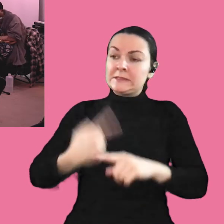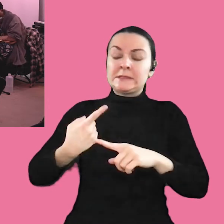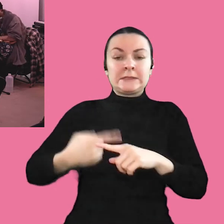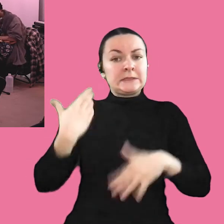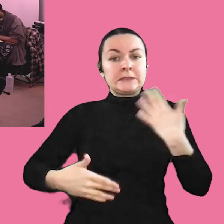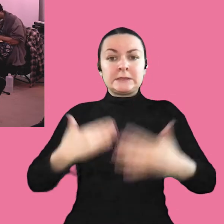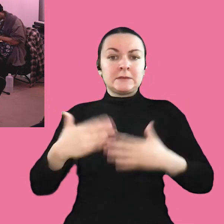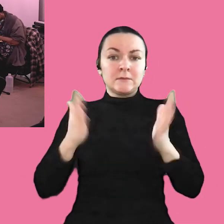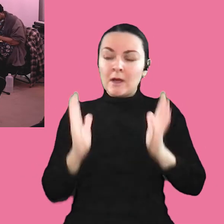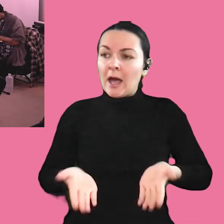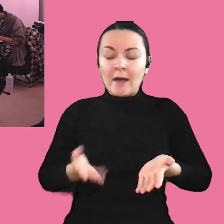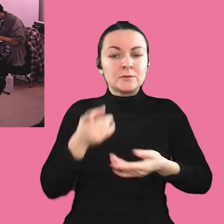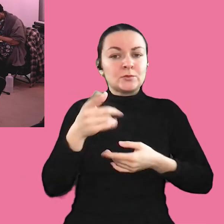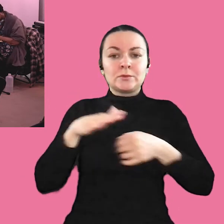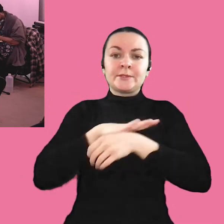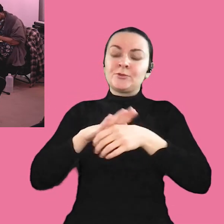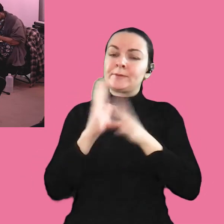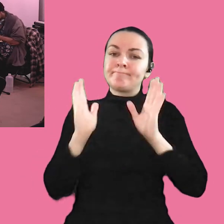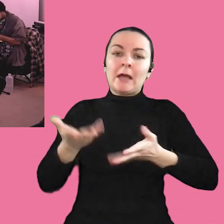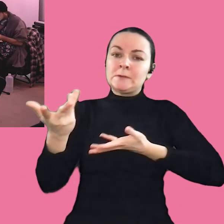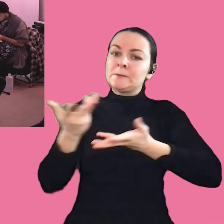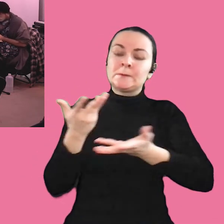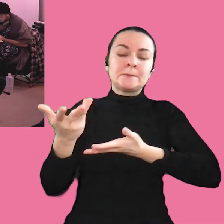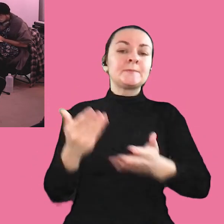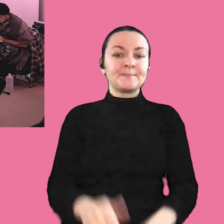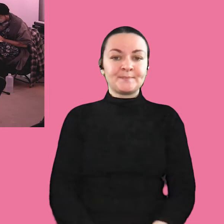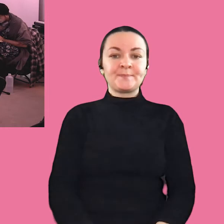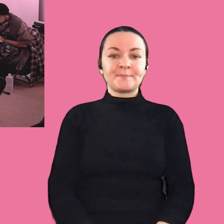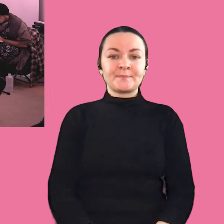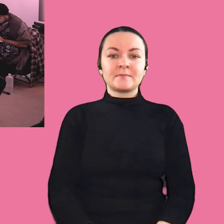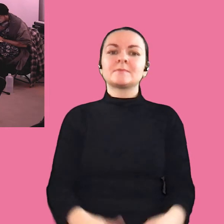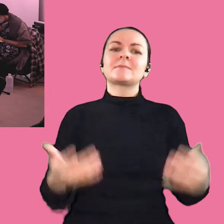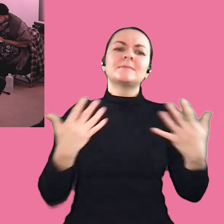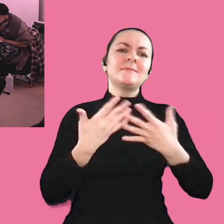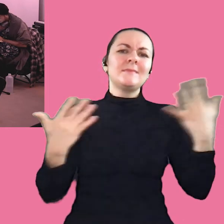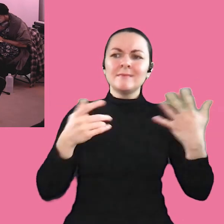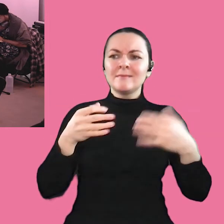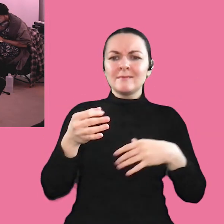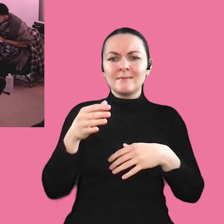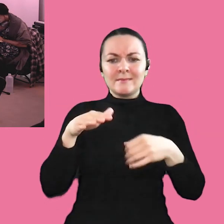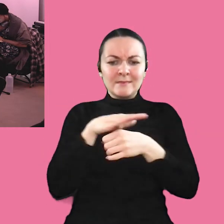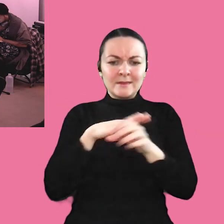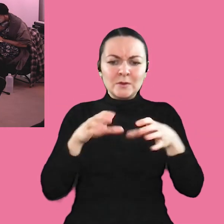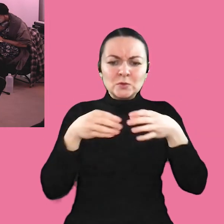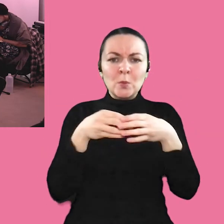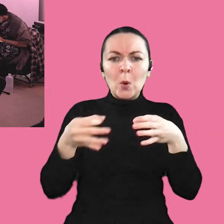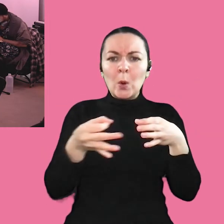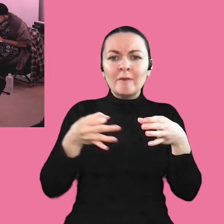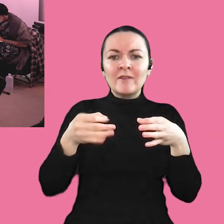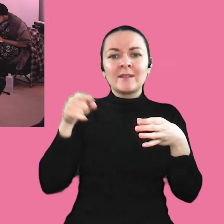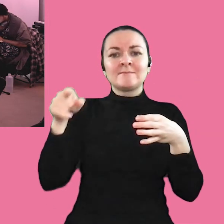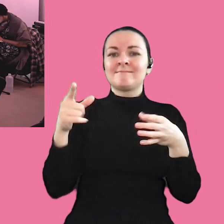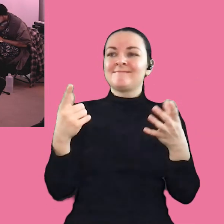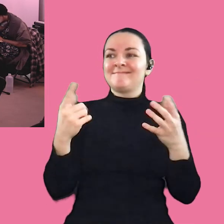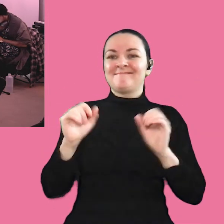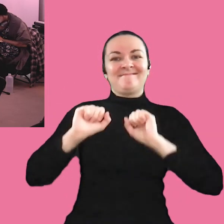how much we definitely have to address this situation. Like a lot of small villages, Fitty has